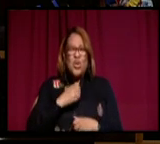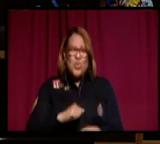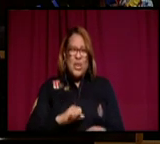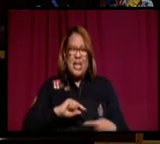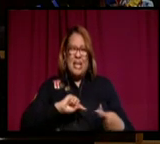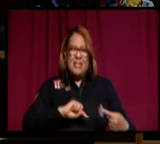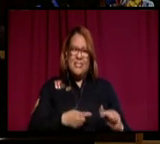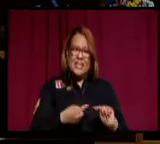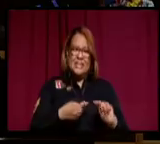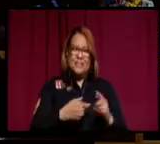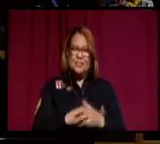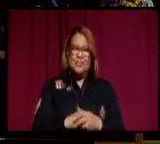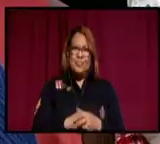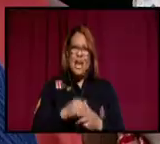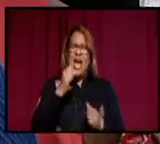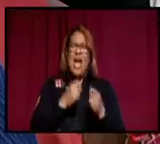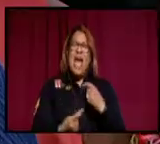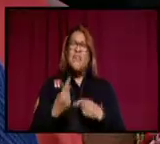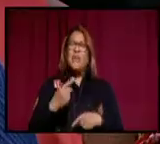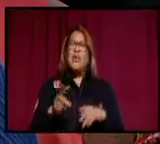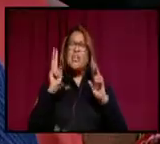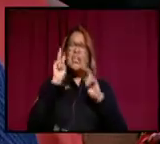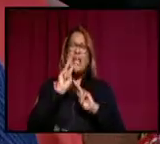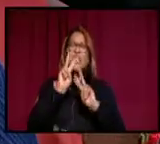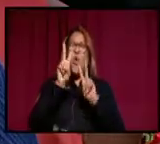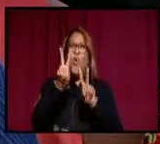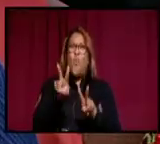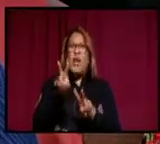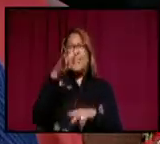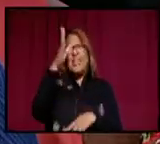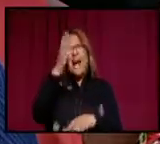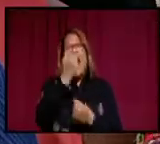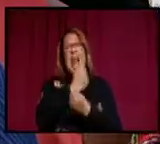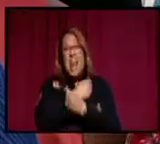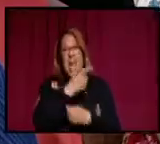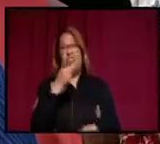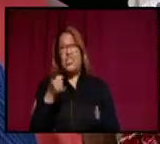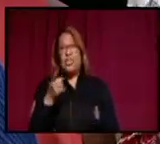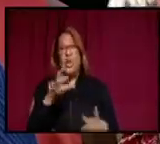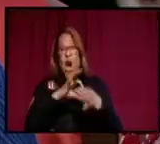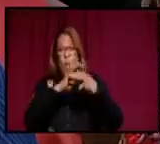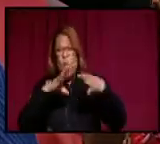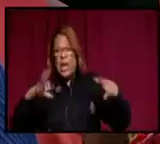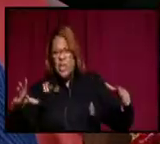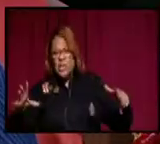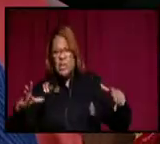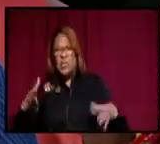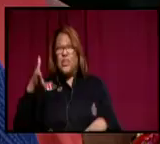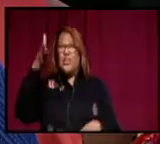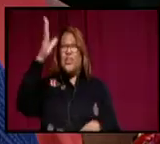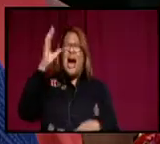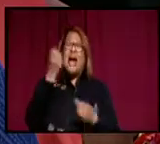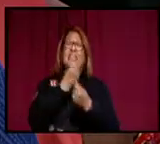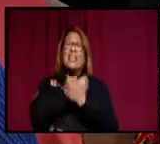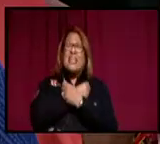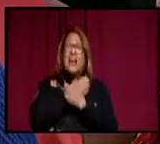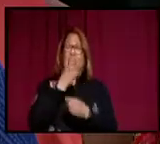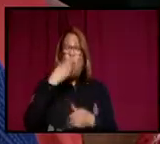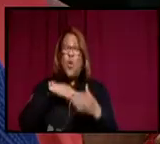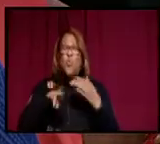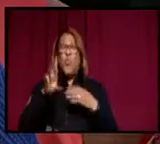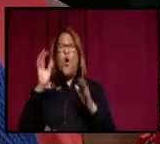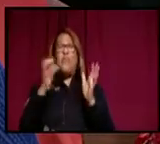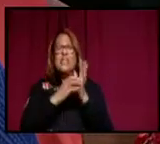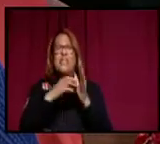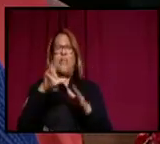to mention again to every person that is watching, God loves you. And we loose upon you the love of God. Romans chapter 3 says,